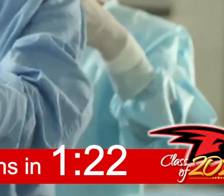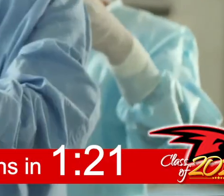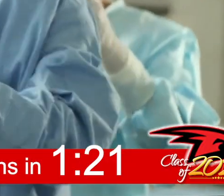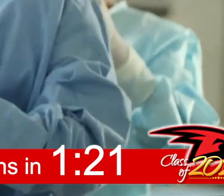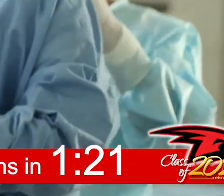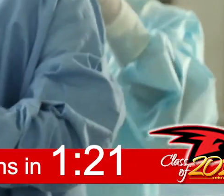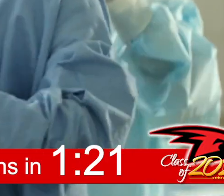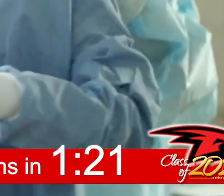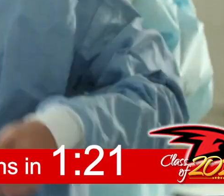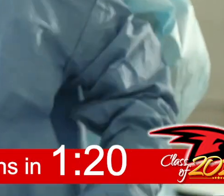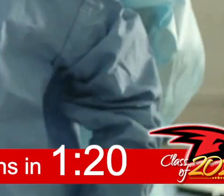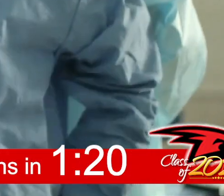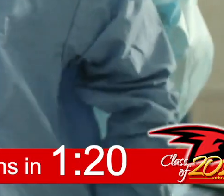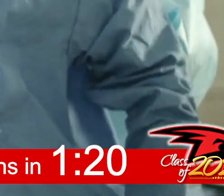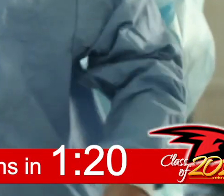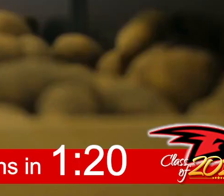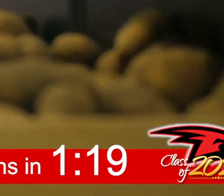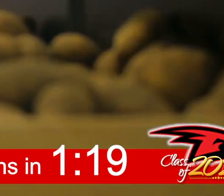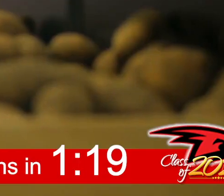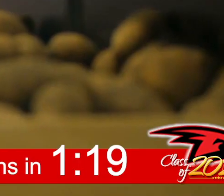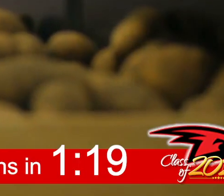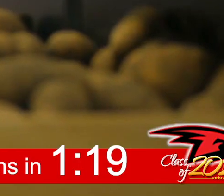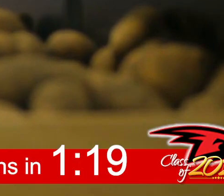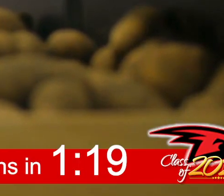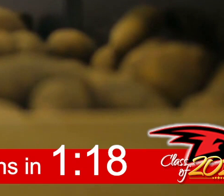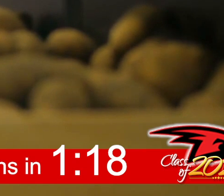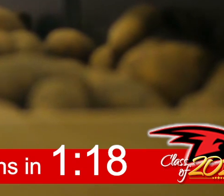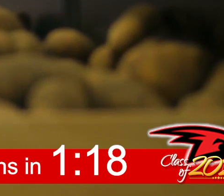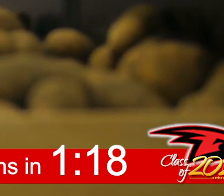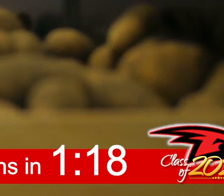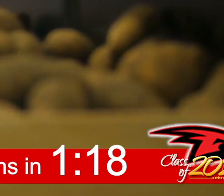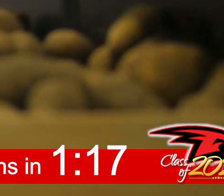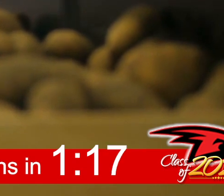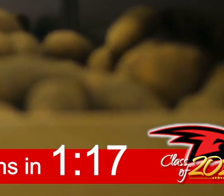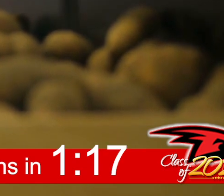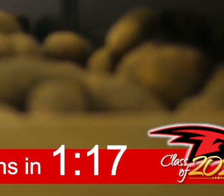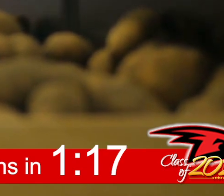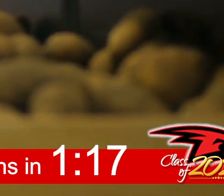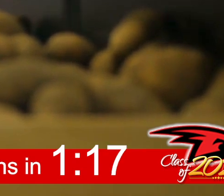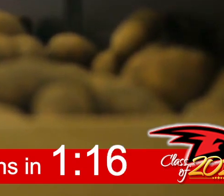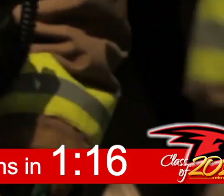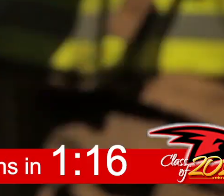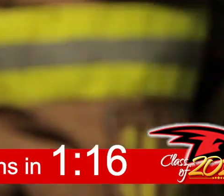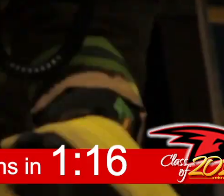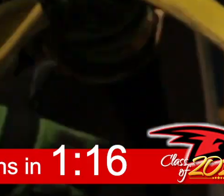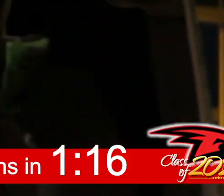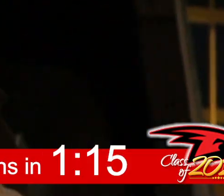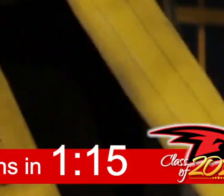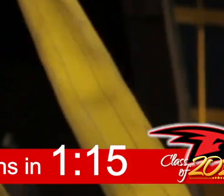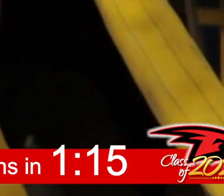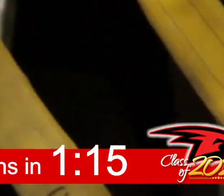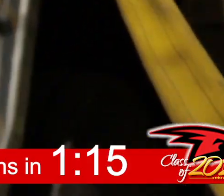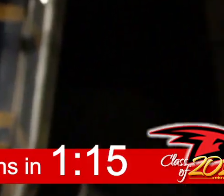workers, our truck drivers, those working in our grocery stores and pharmacies, our clergy, our first